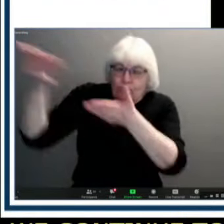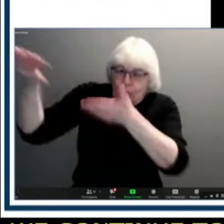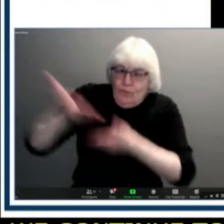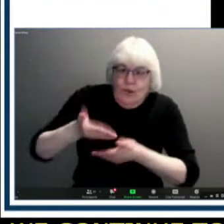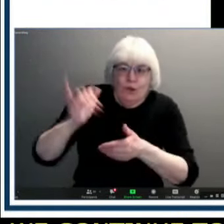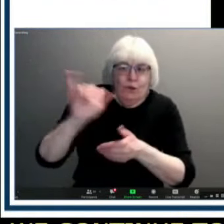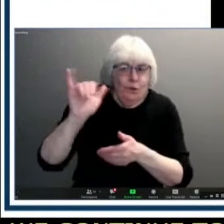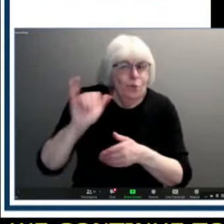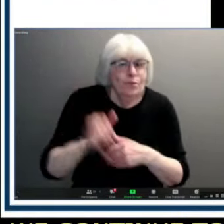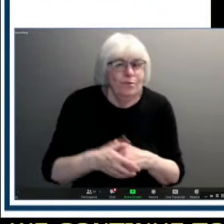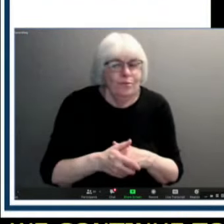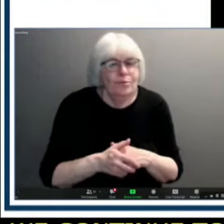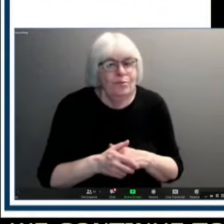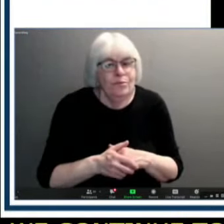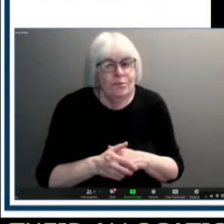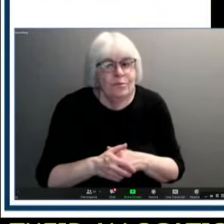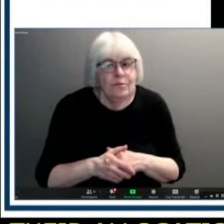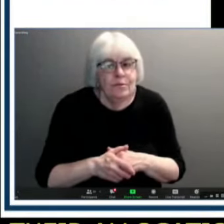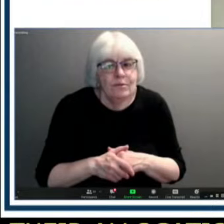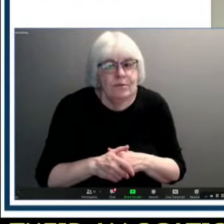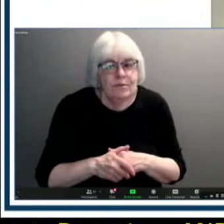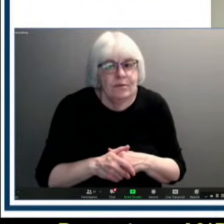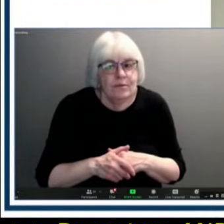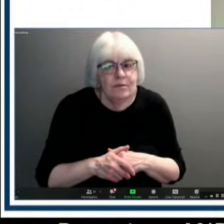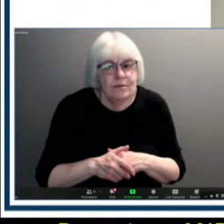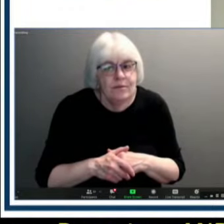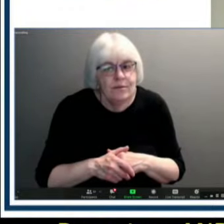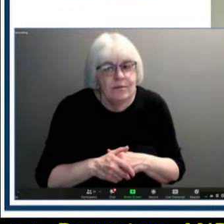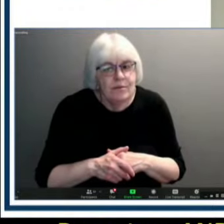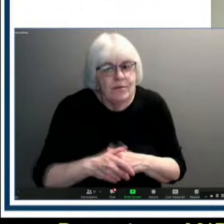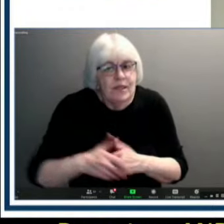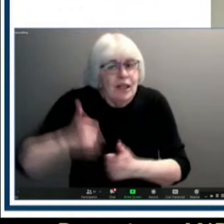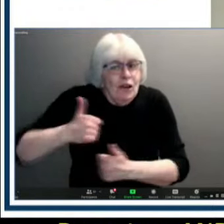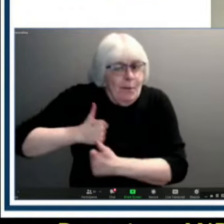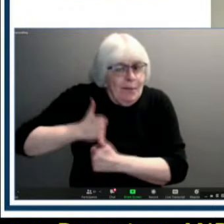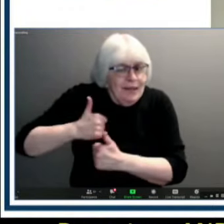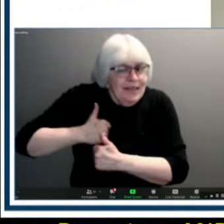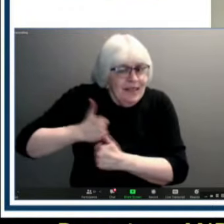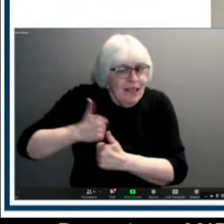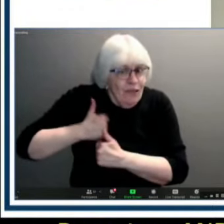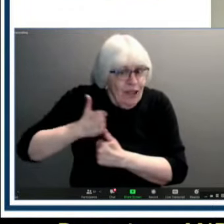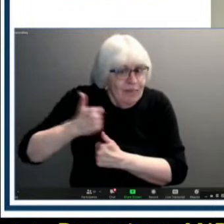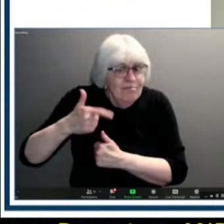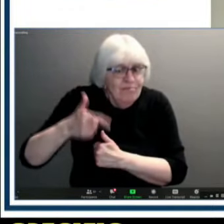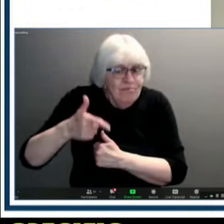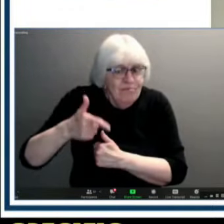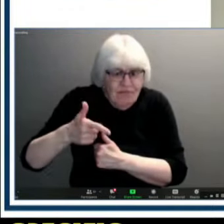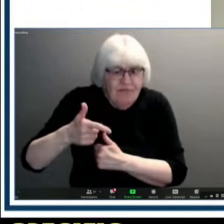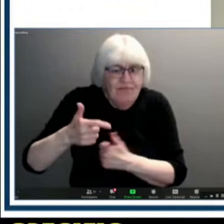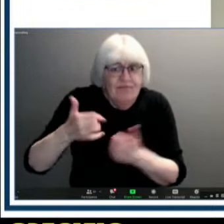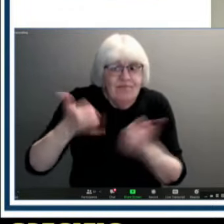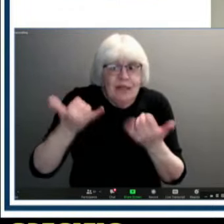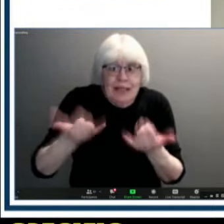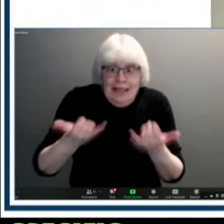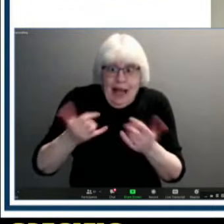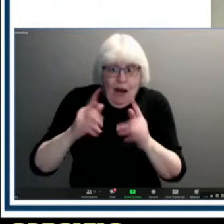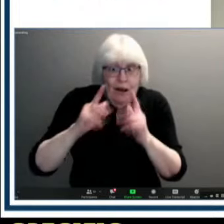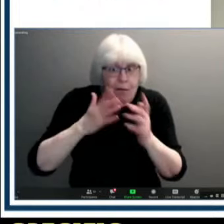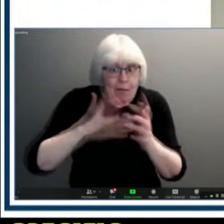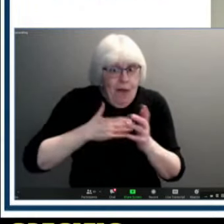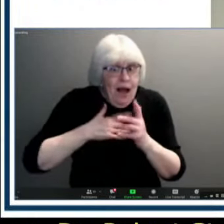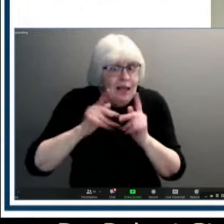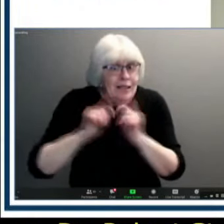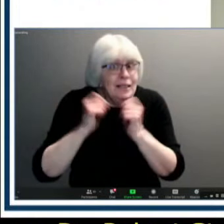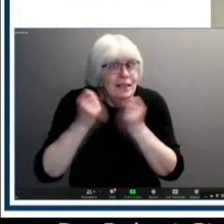specific. We are putting a request out now, people on my team, to making a request to Canadian Armed Forces